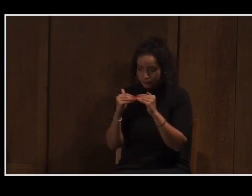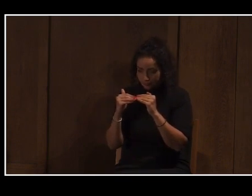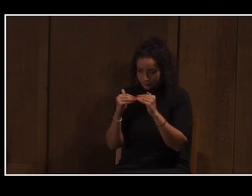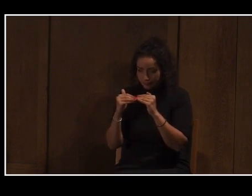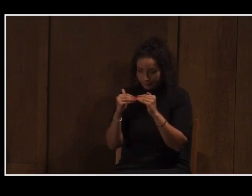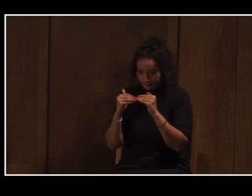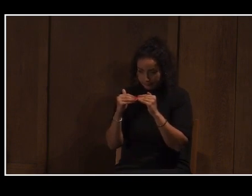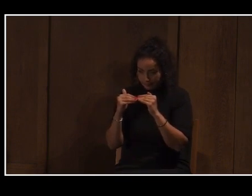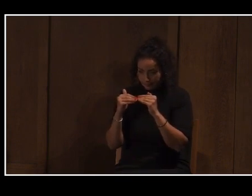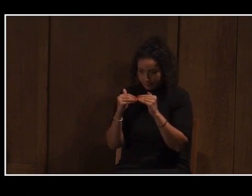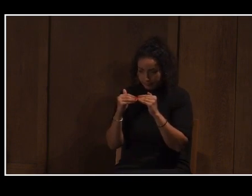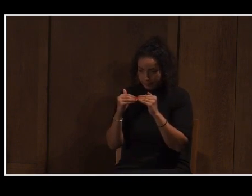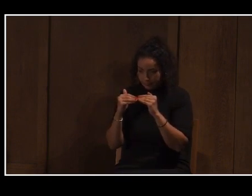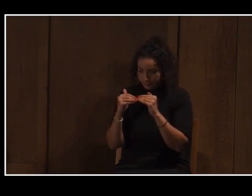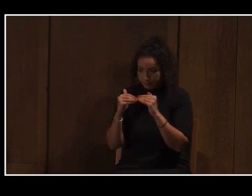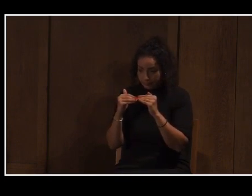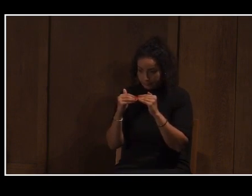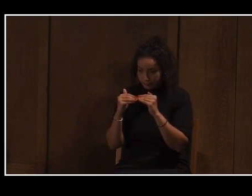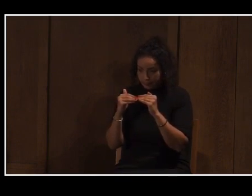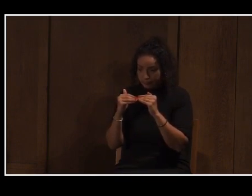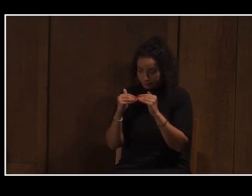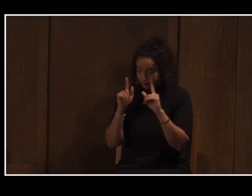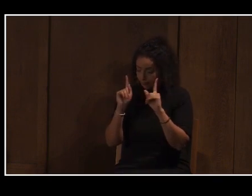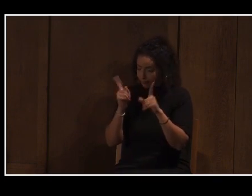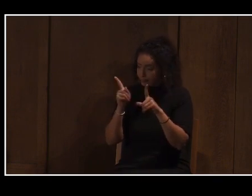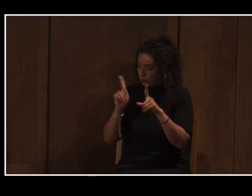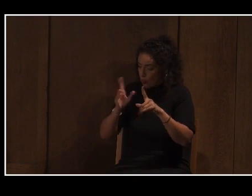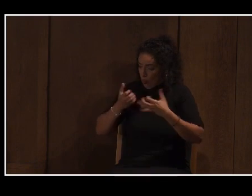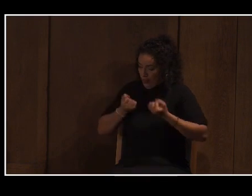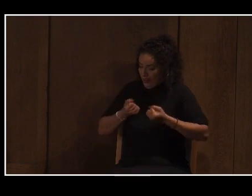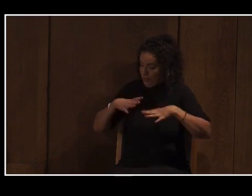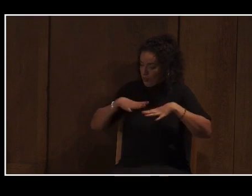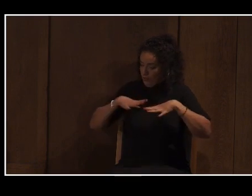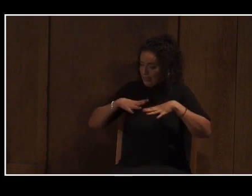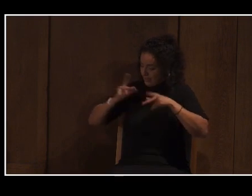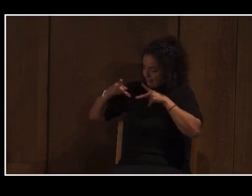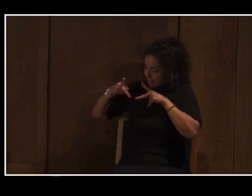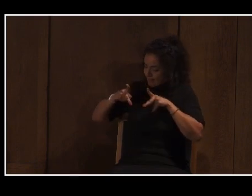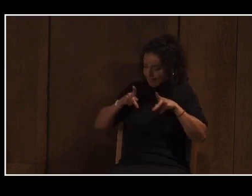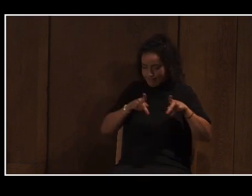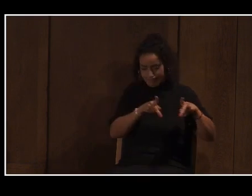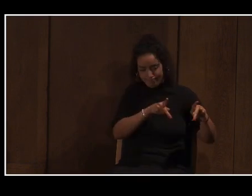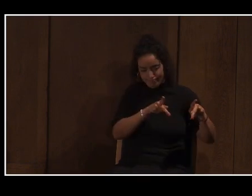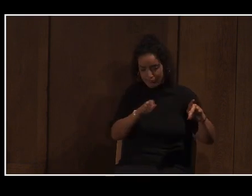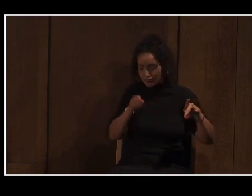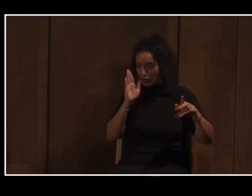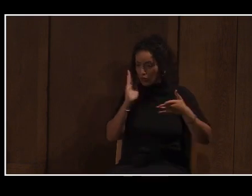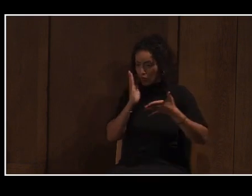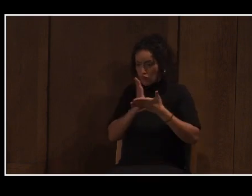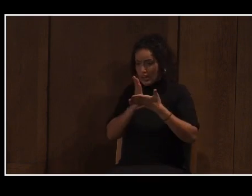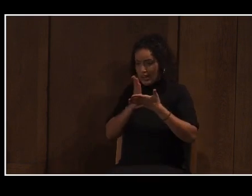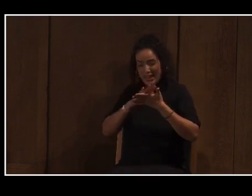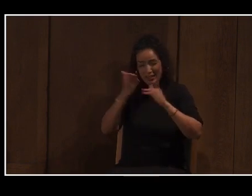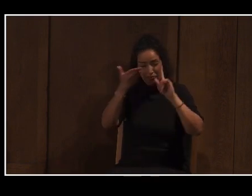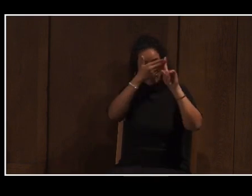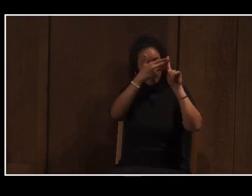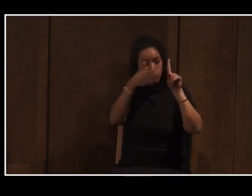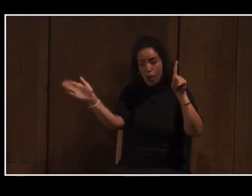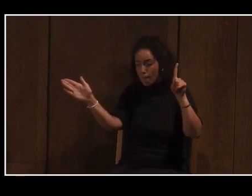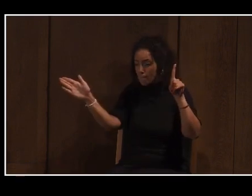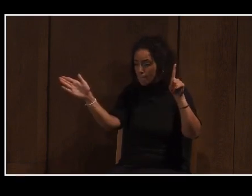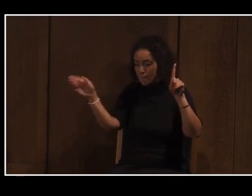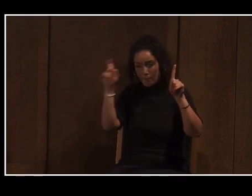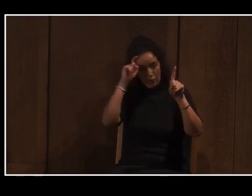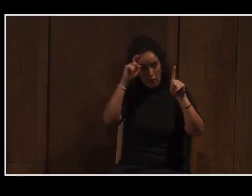systemically, you know, through the systems that we have, the avenues that we have, it's really perverse from the actual idea. I find it